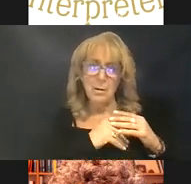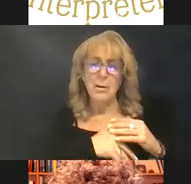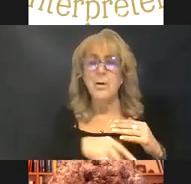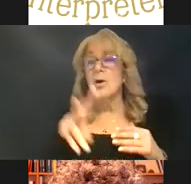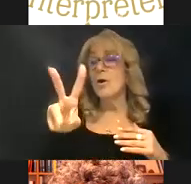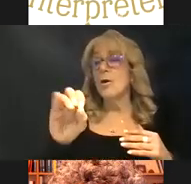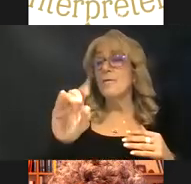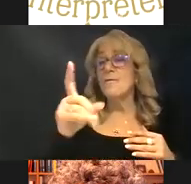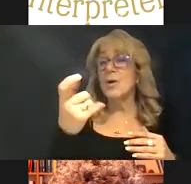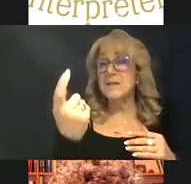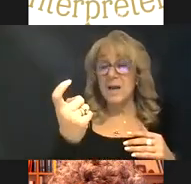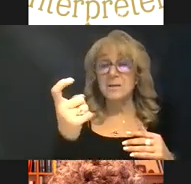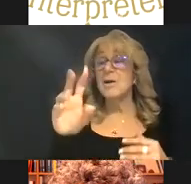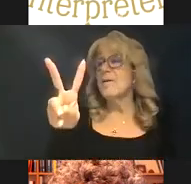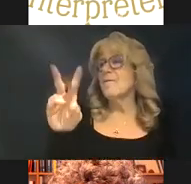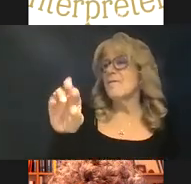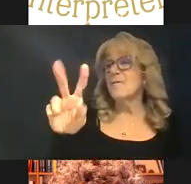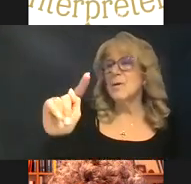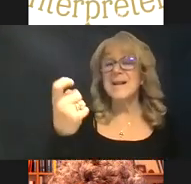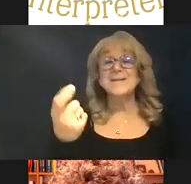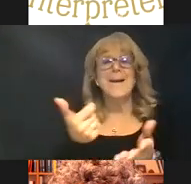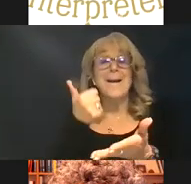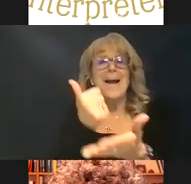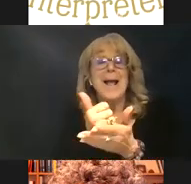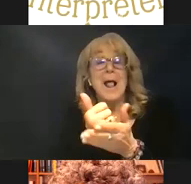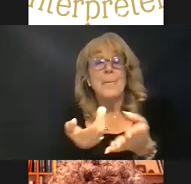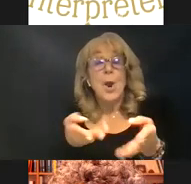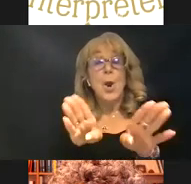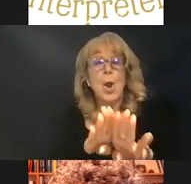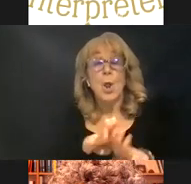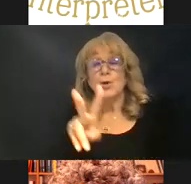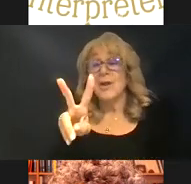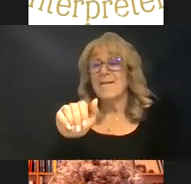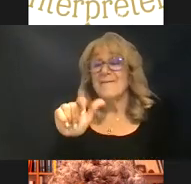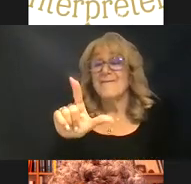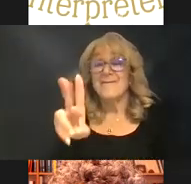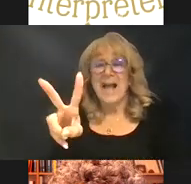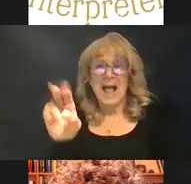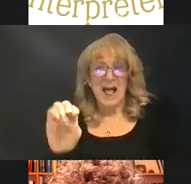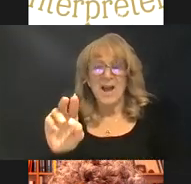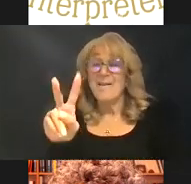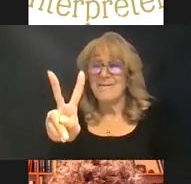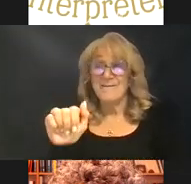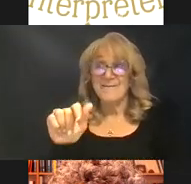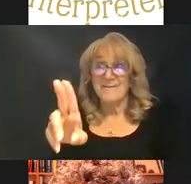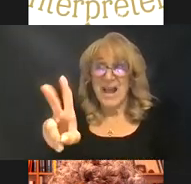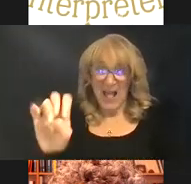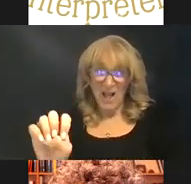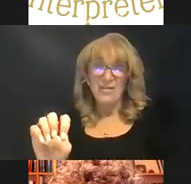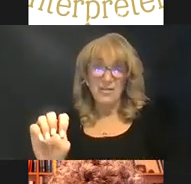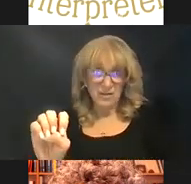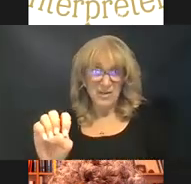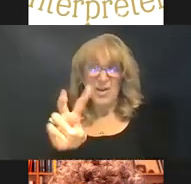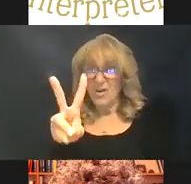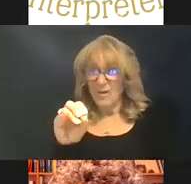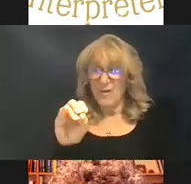no muscles, but there are vortices which are acting as muscles for the fluid to close the valves. So vortices are wonderful and they have